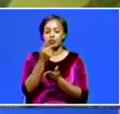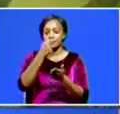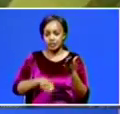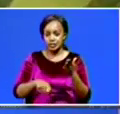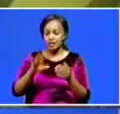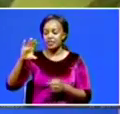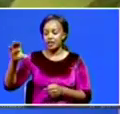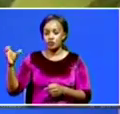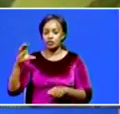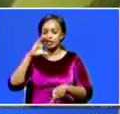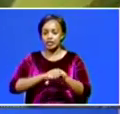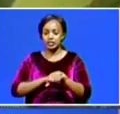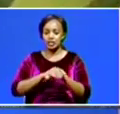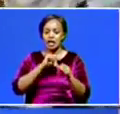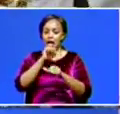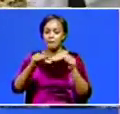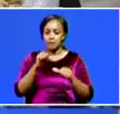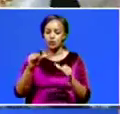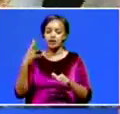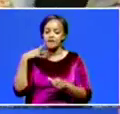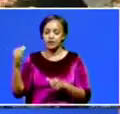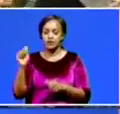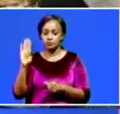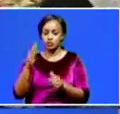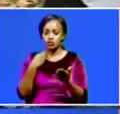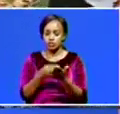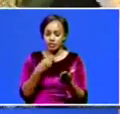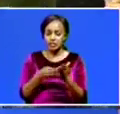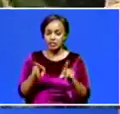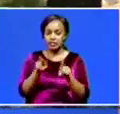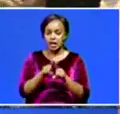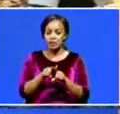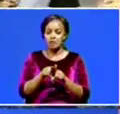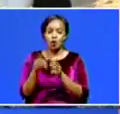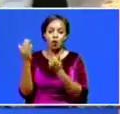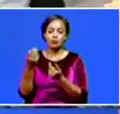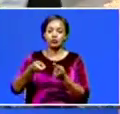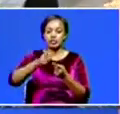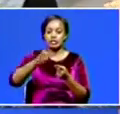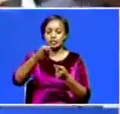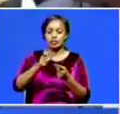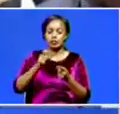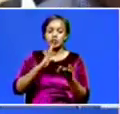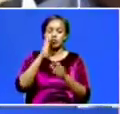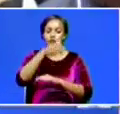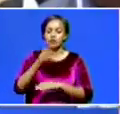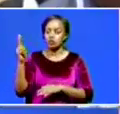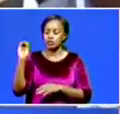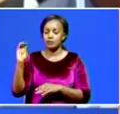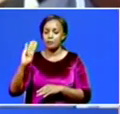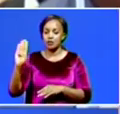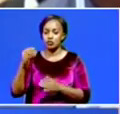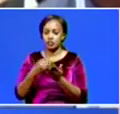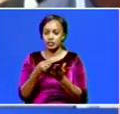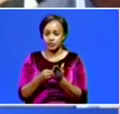produces over 5 billion shillings worth of avocados and plans to increase its earnings to over 20 billion shillings. We've already